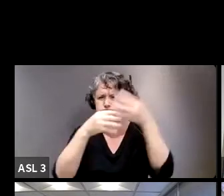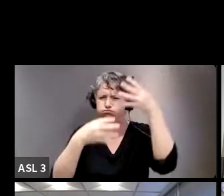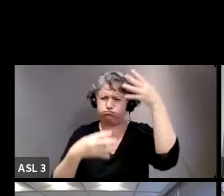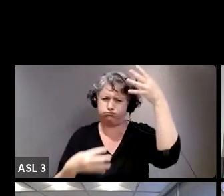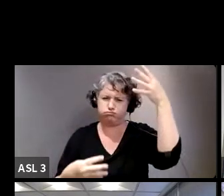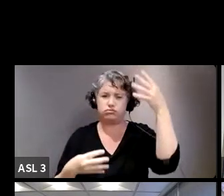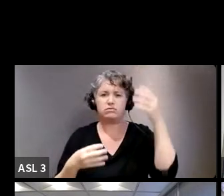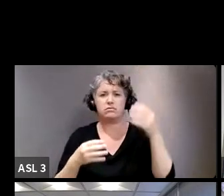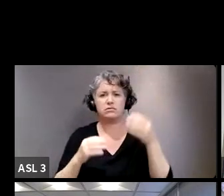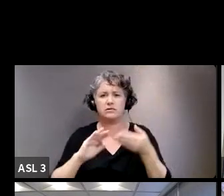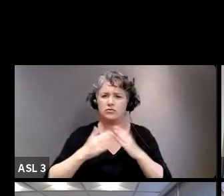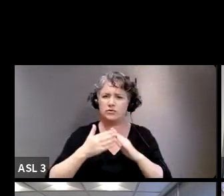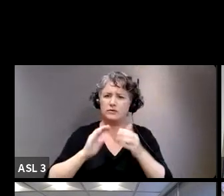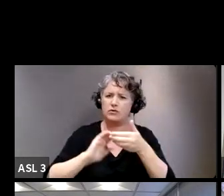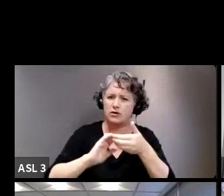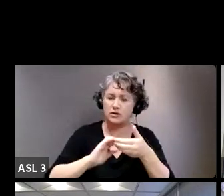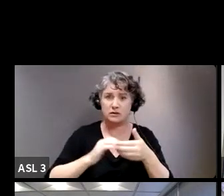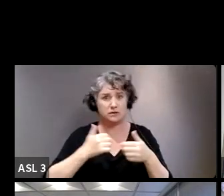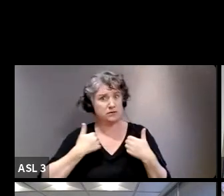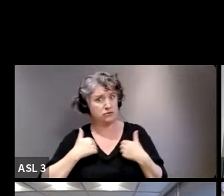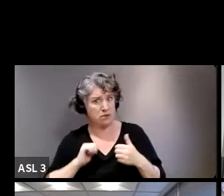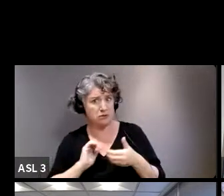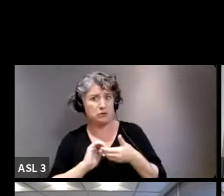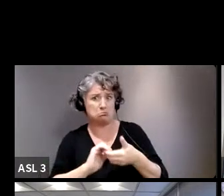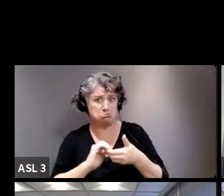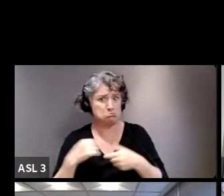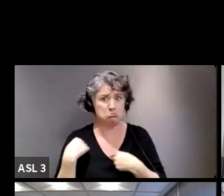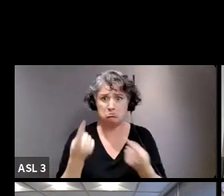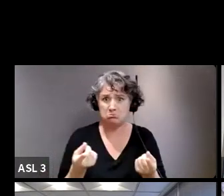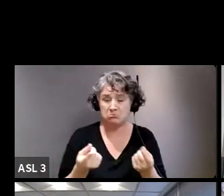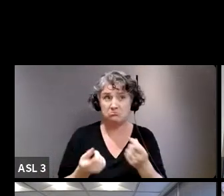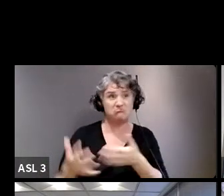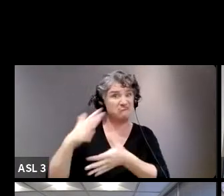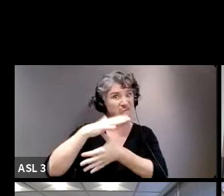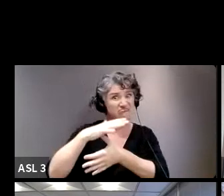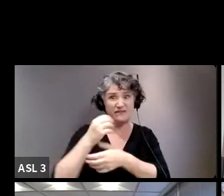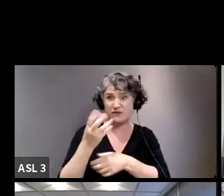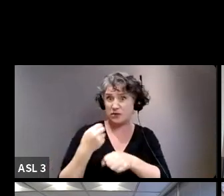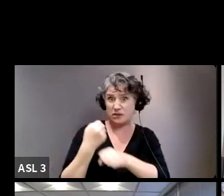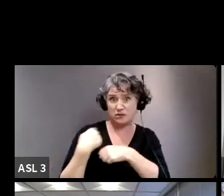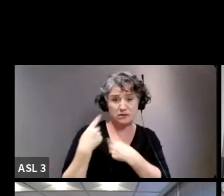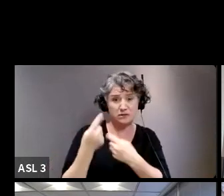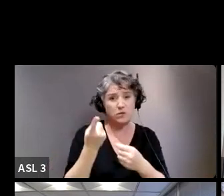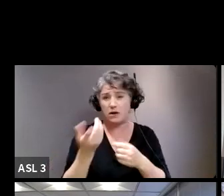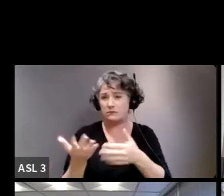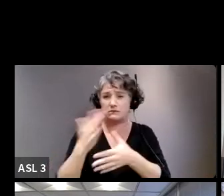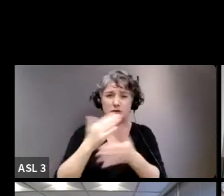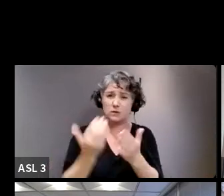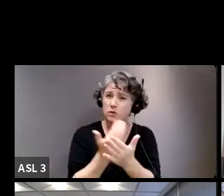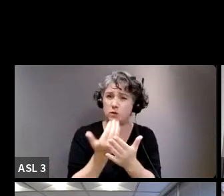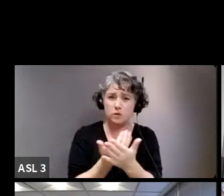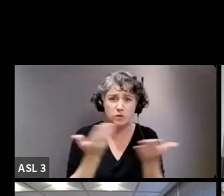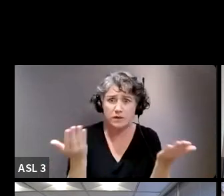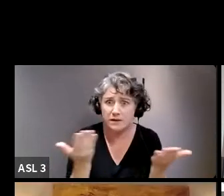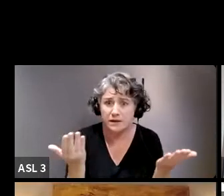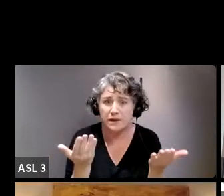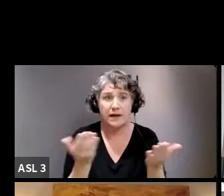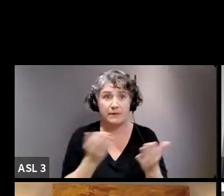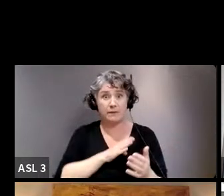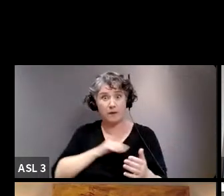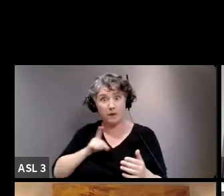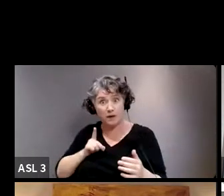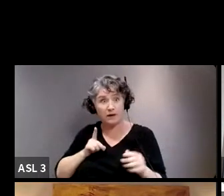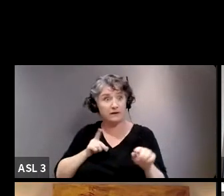recognize and we try to work with and most importantly i think that the change that i've seen over the last couple years um with police and with these boards is